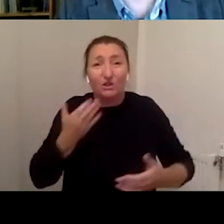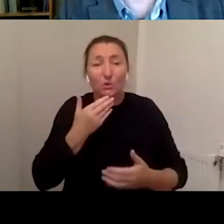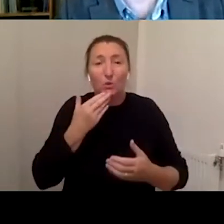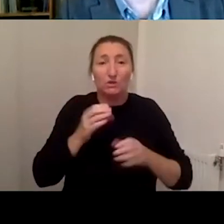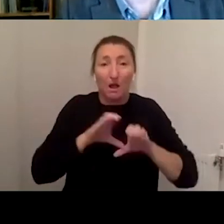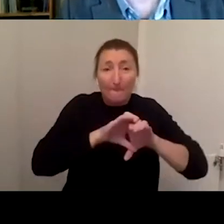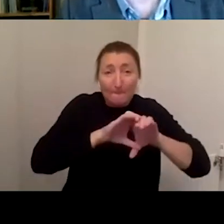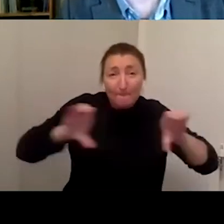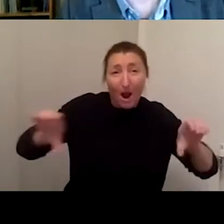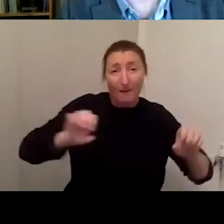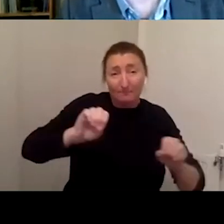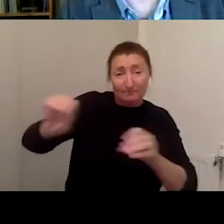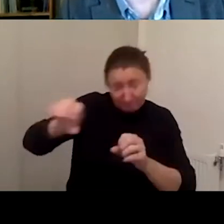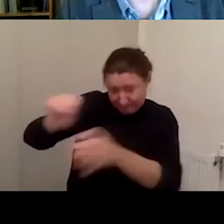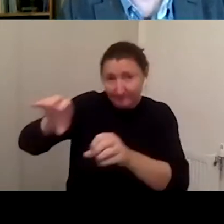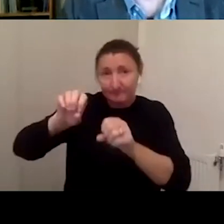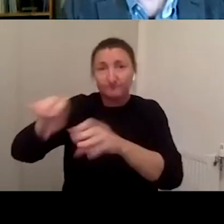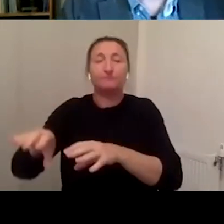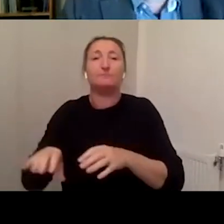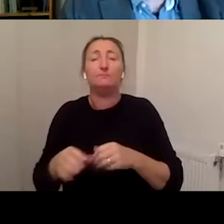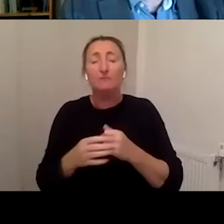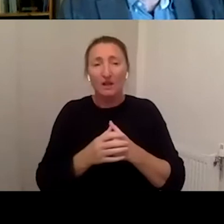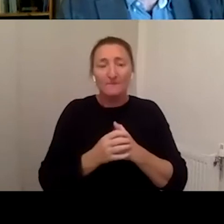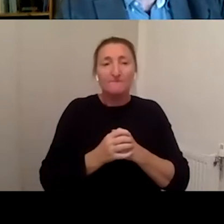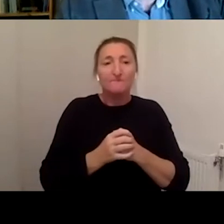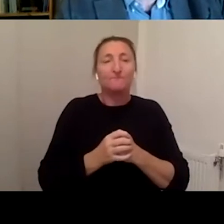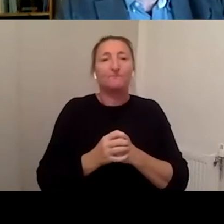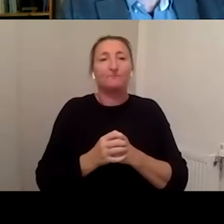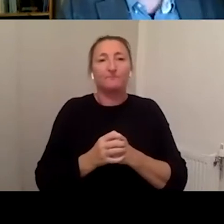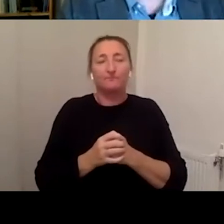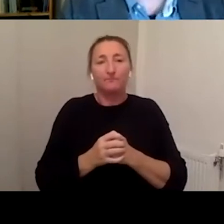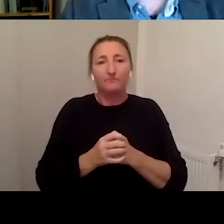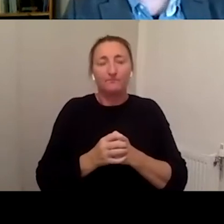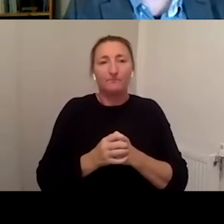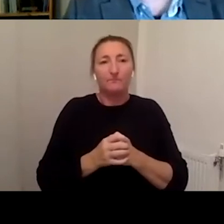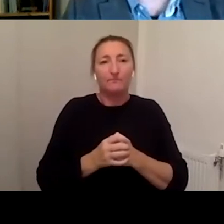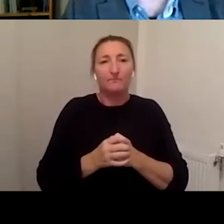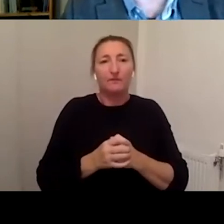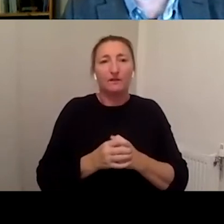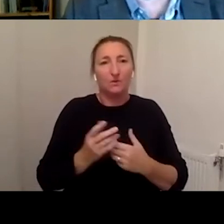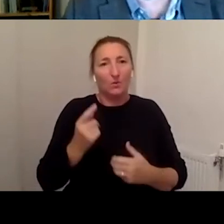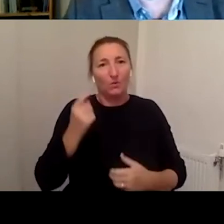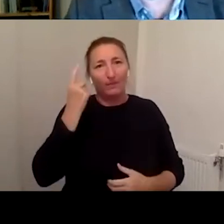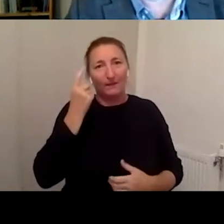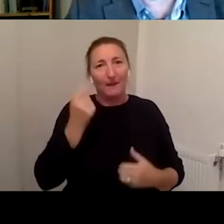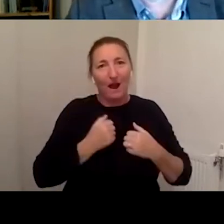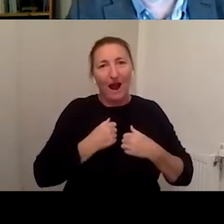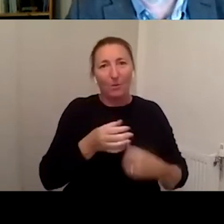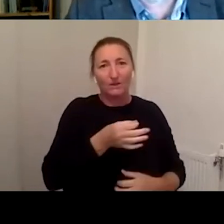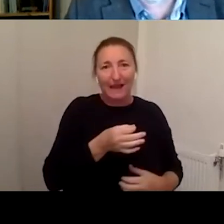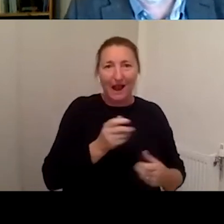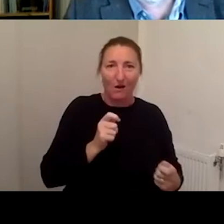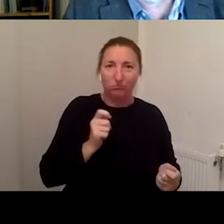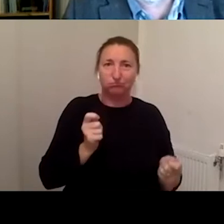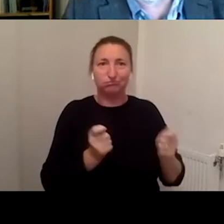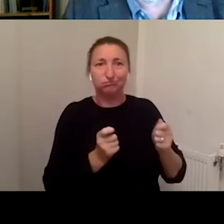the technology at one point, but at the end of the day, how the heat gets to you is pretty much the same. And this is what's going to do for our town of Claremorris. And so we got involved in